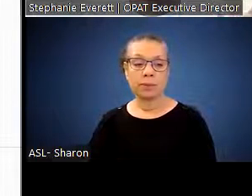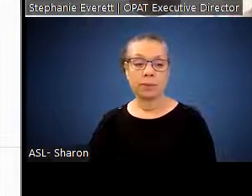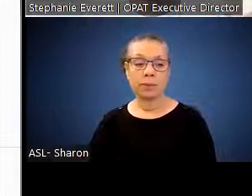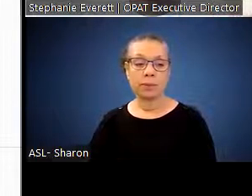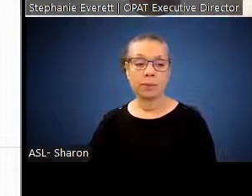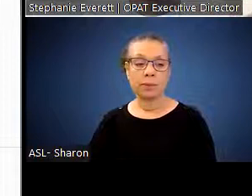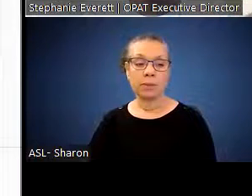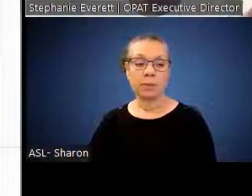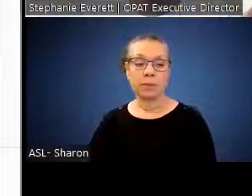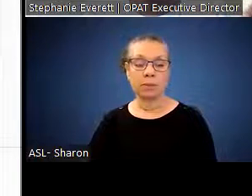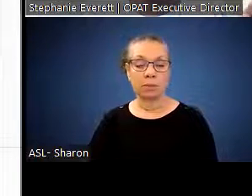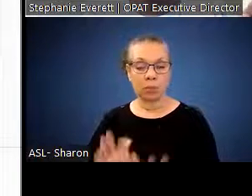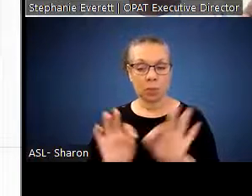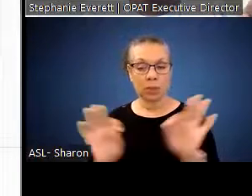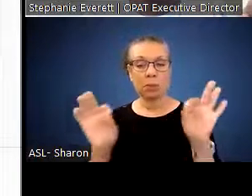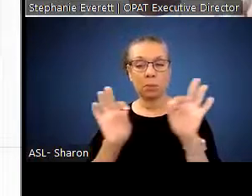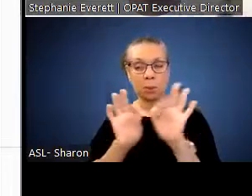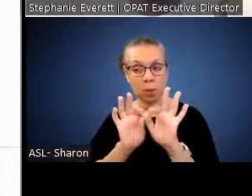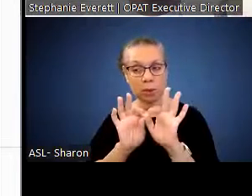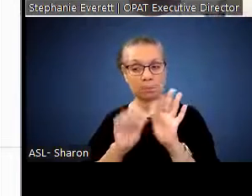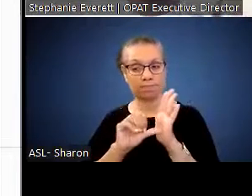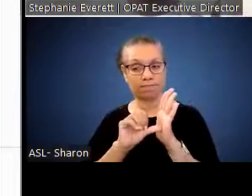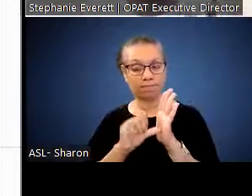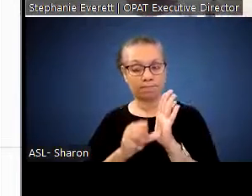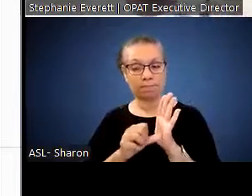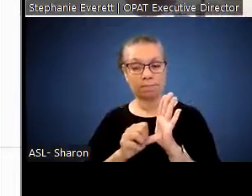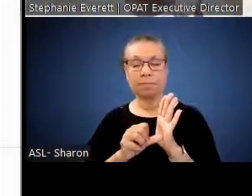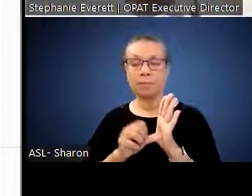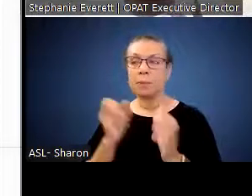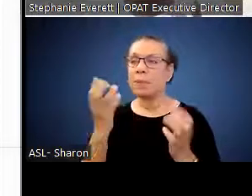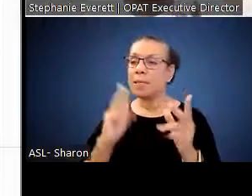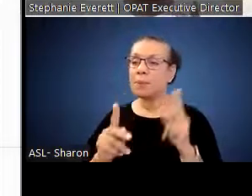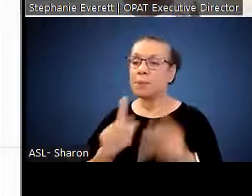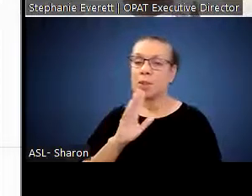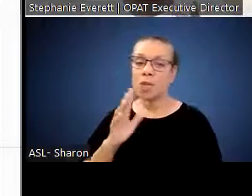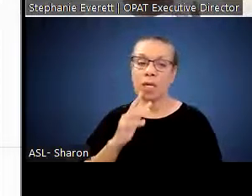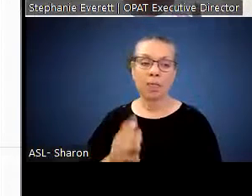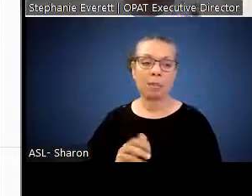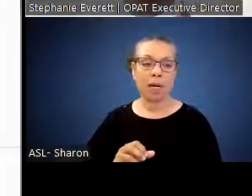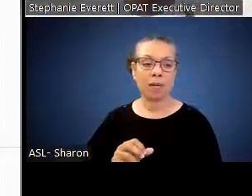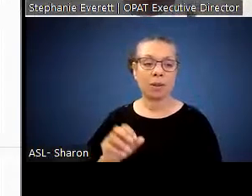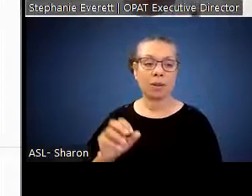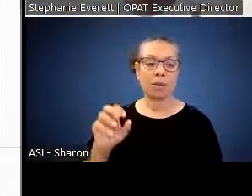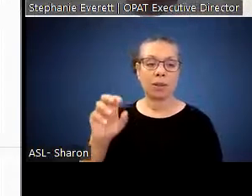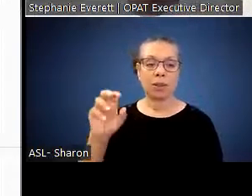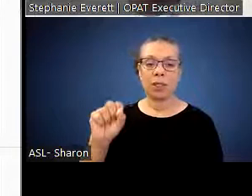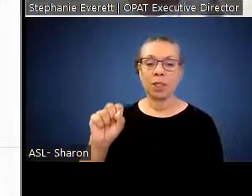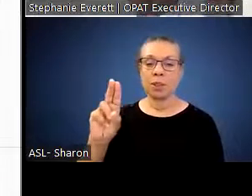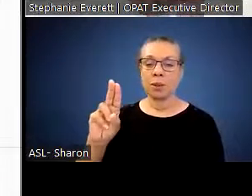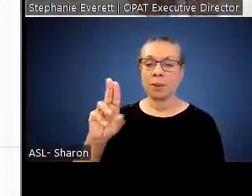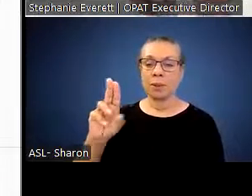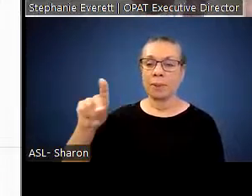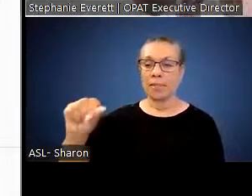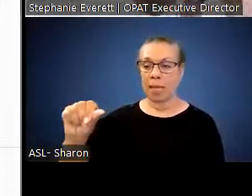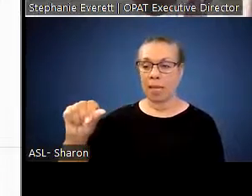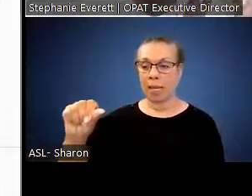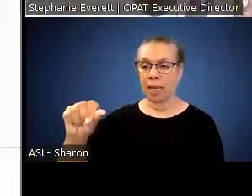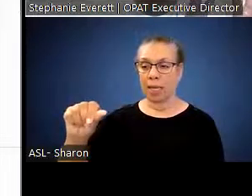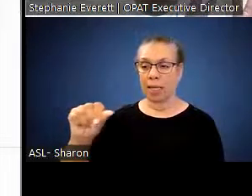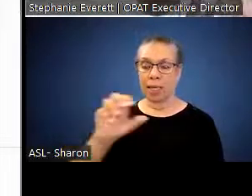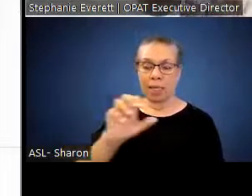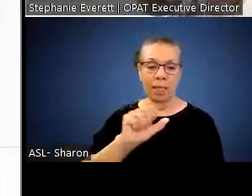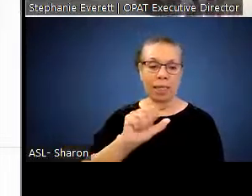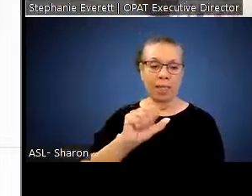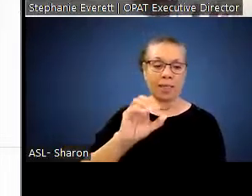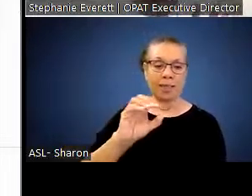biggest thing is really talking, a lot of people talked about the subpoena power in the beginning. Just to let everybody know where the subpoena